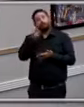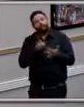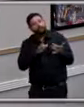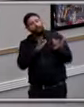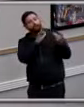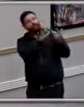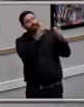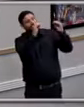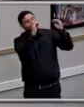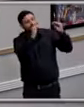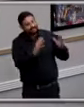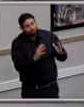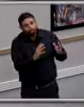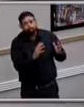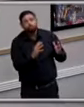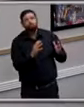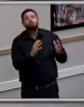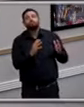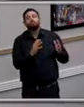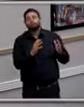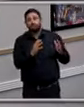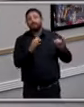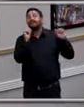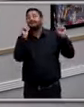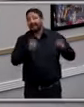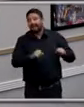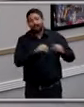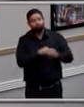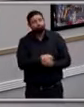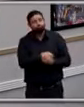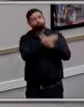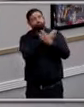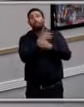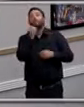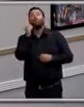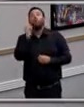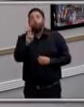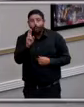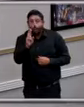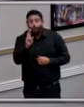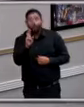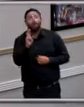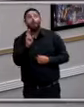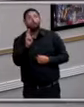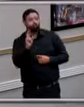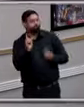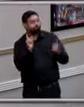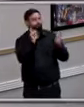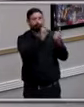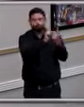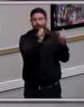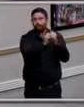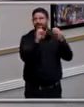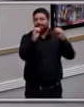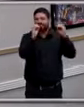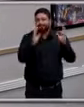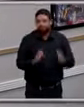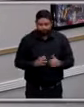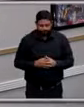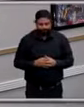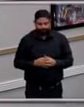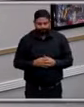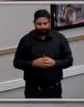can either perform that asynchronous or synchronously with the teacher. The next question